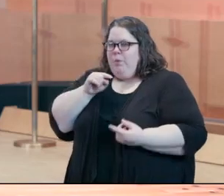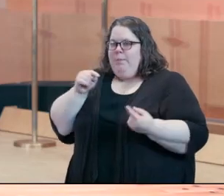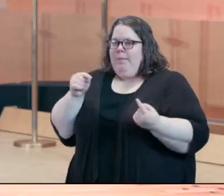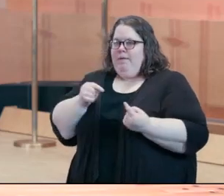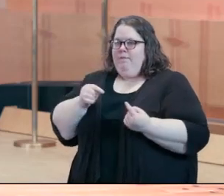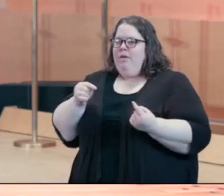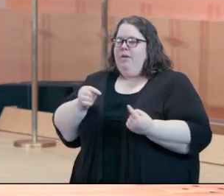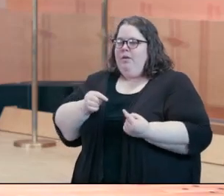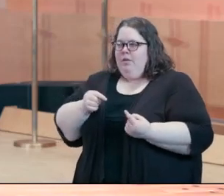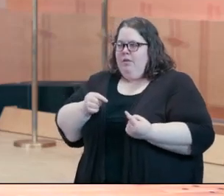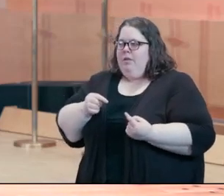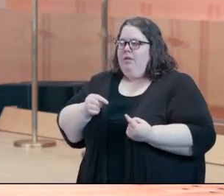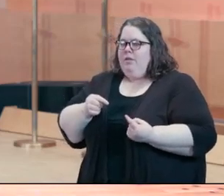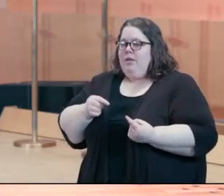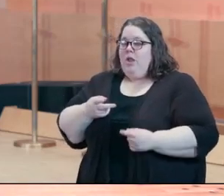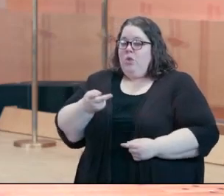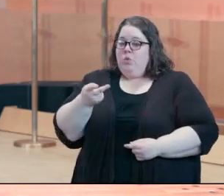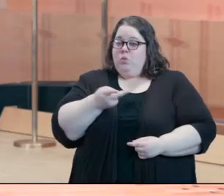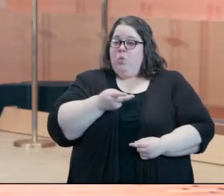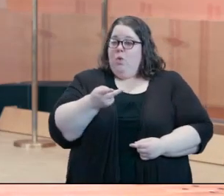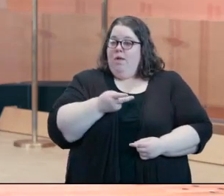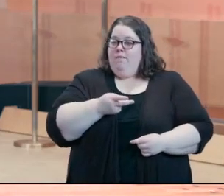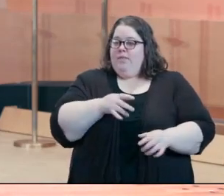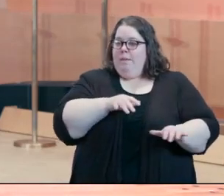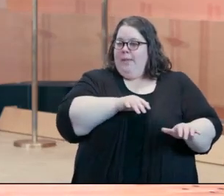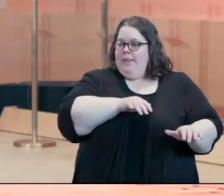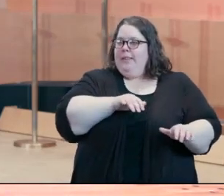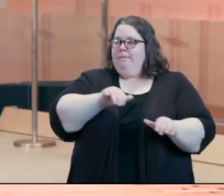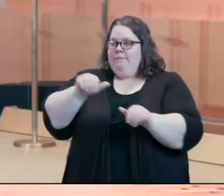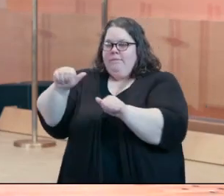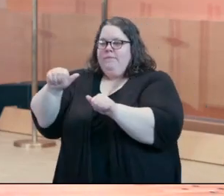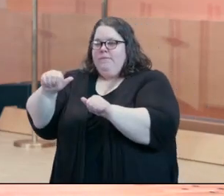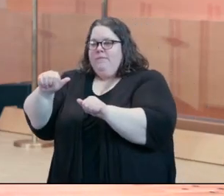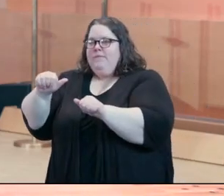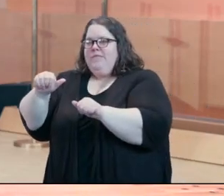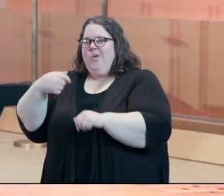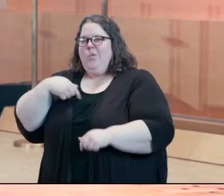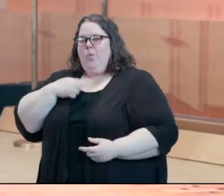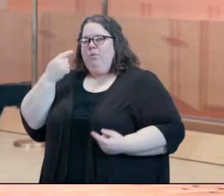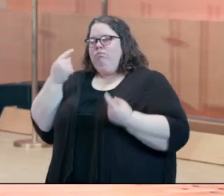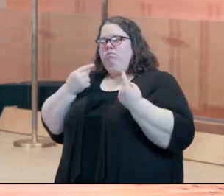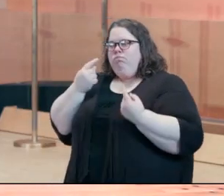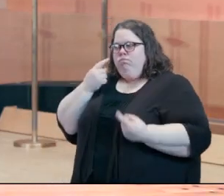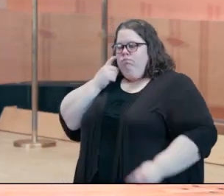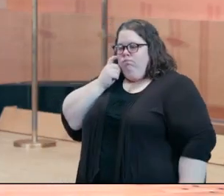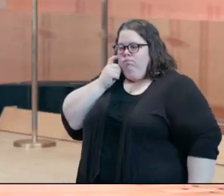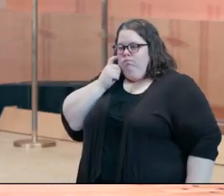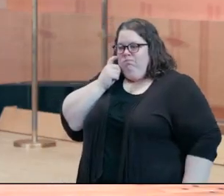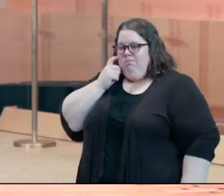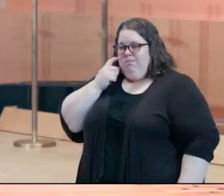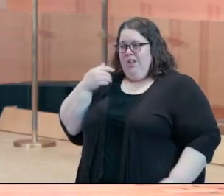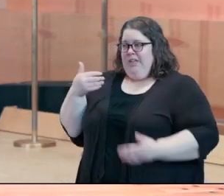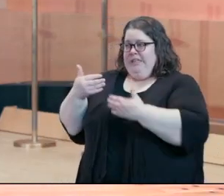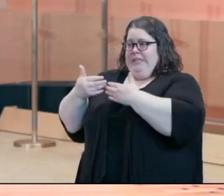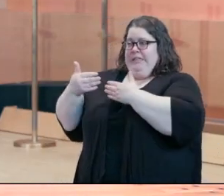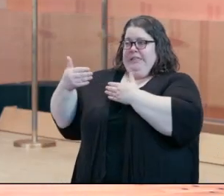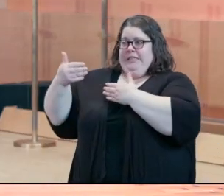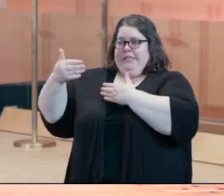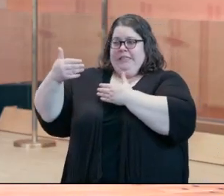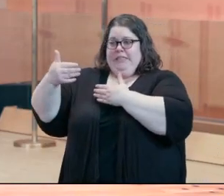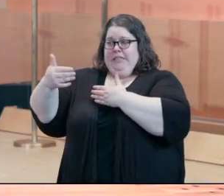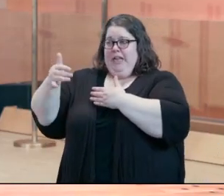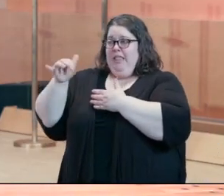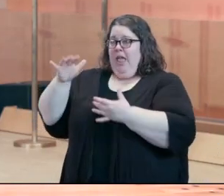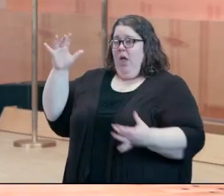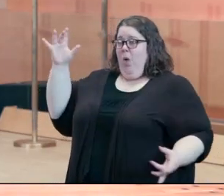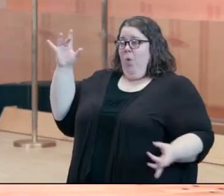And as Adam and Eve leave the garden, we're kind of left with this question: will the relationship be